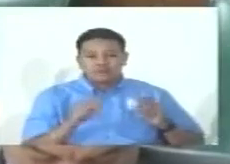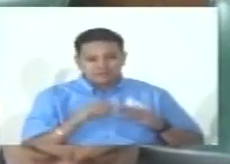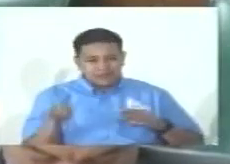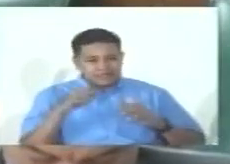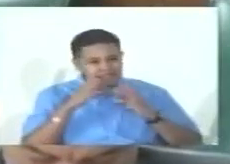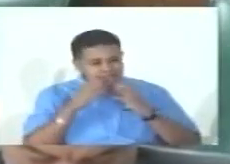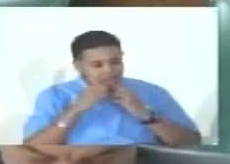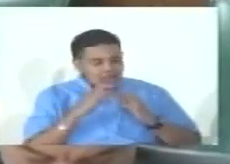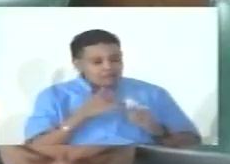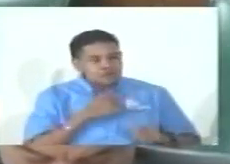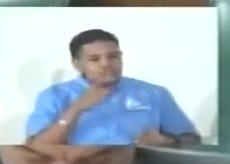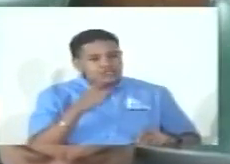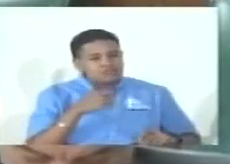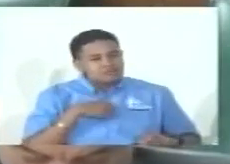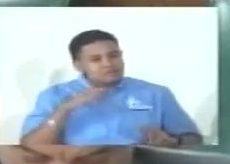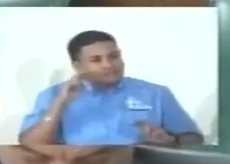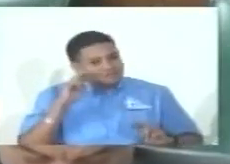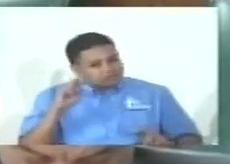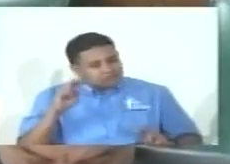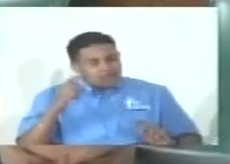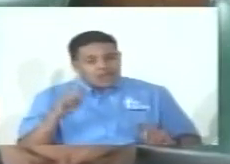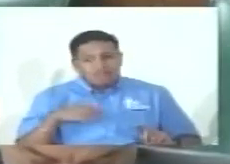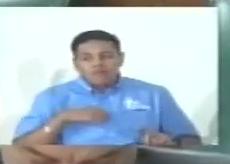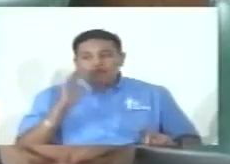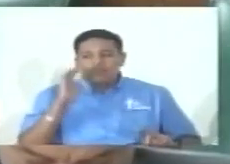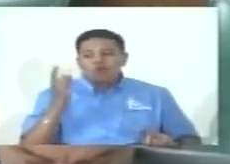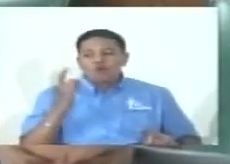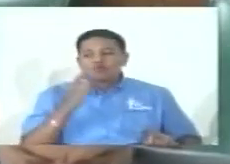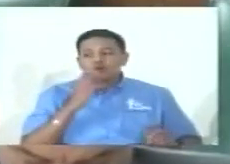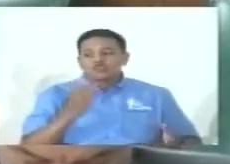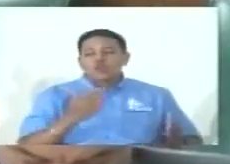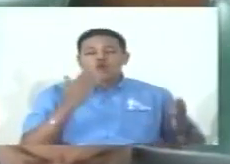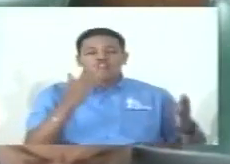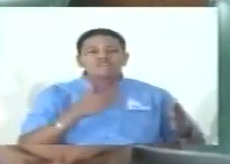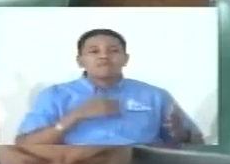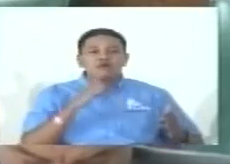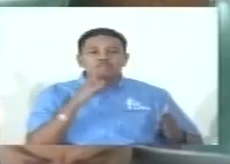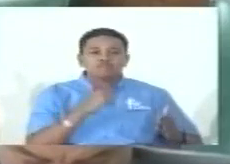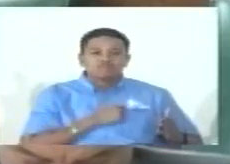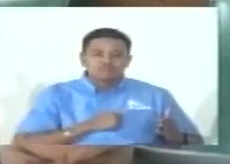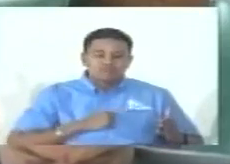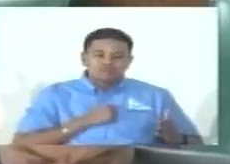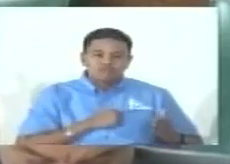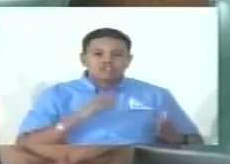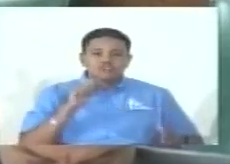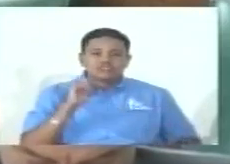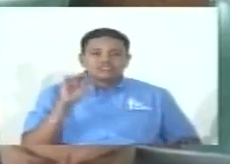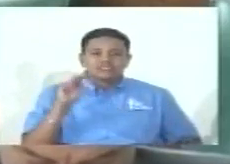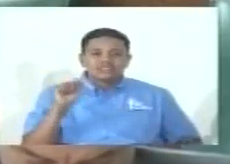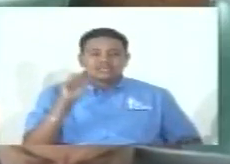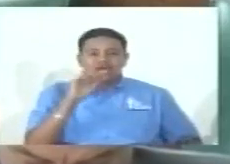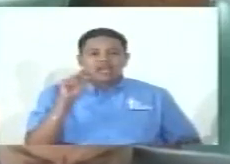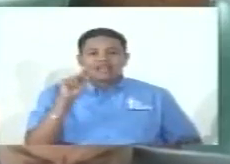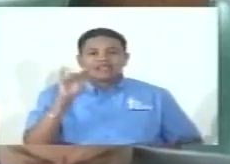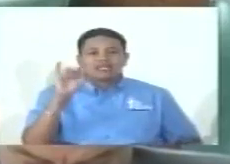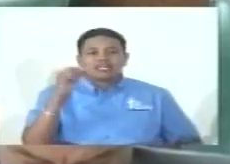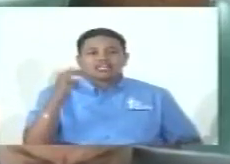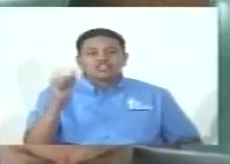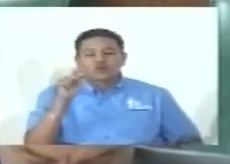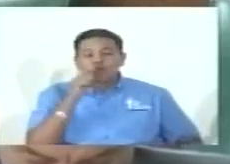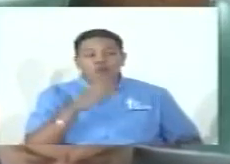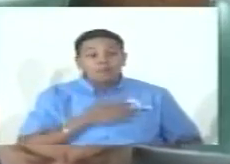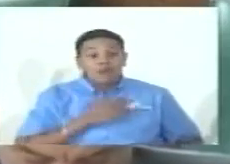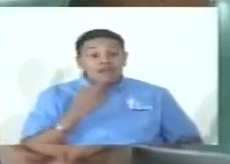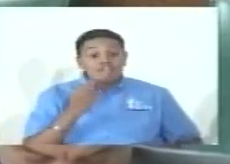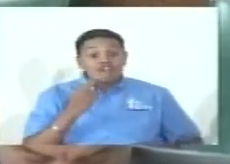him. And I will just want to offer my sincere condolences to Tina and Keisha, who are my friends, at